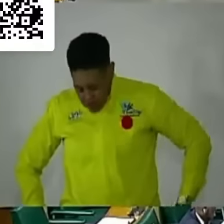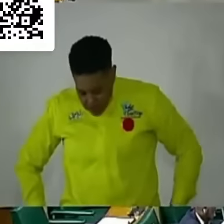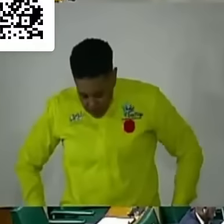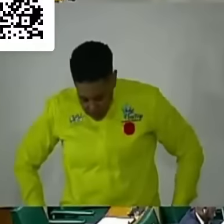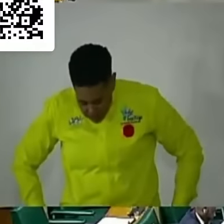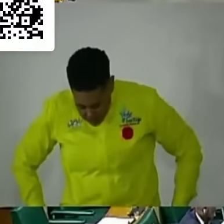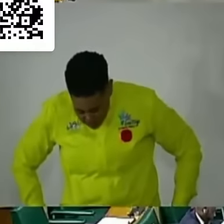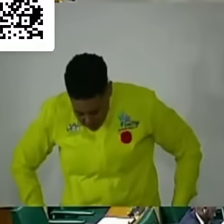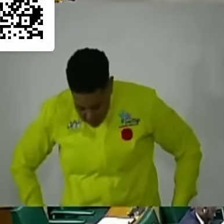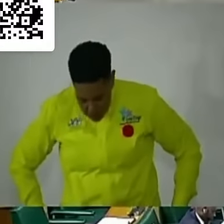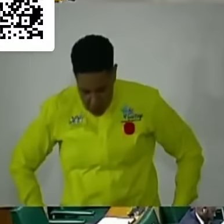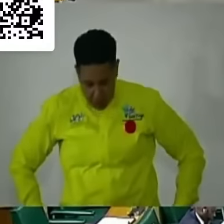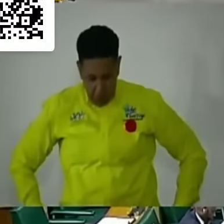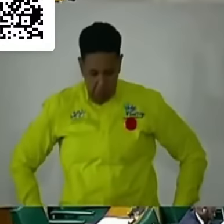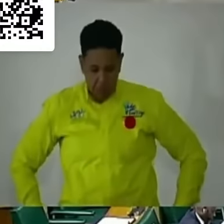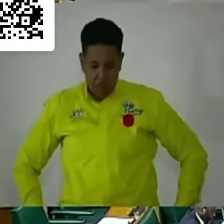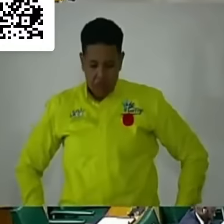Thank you.